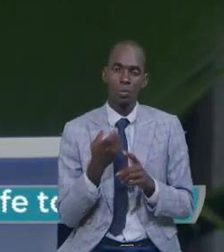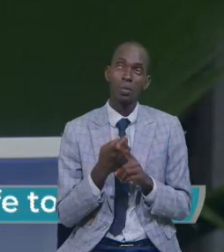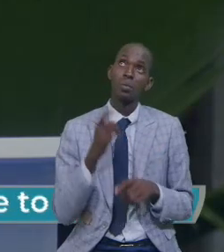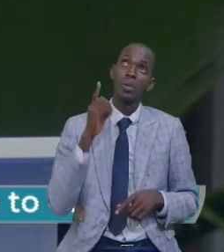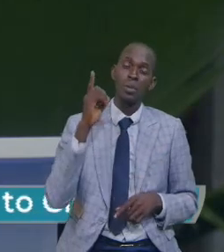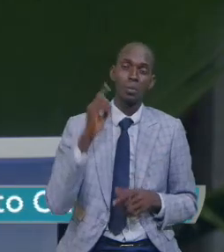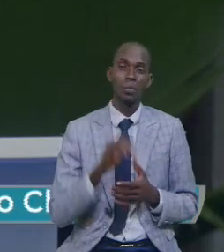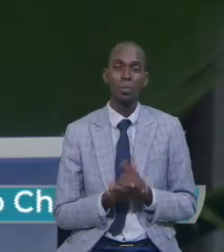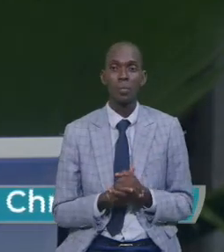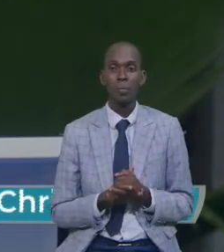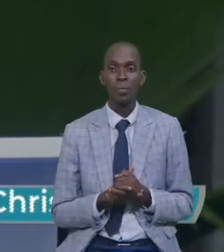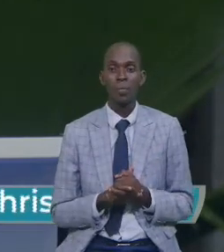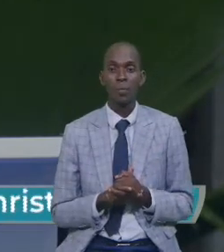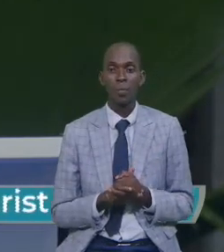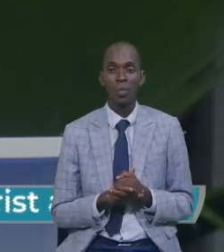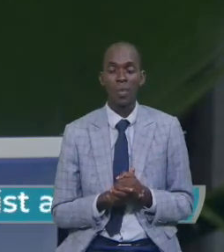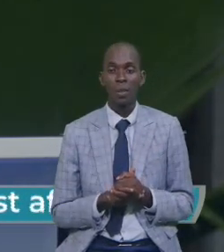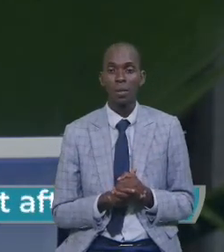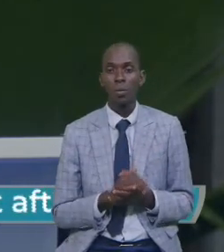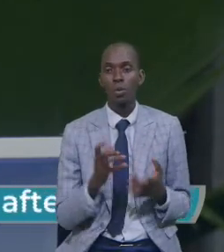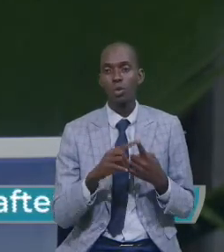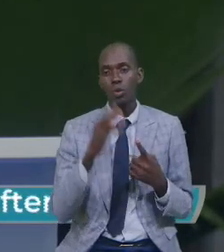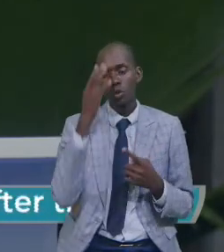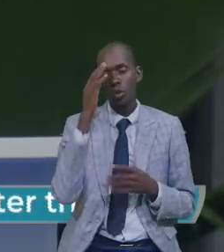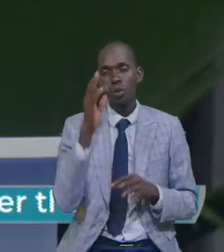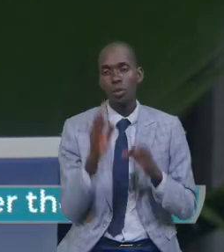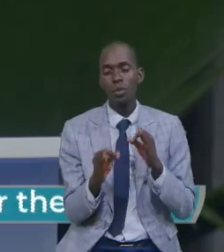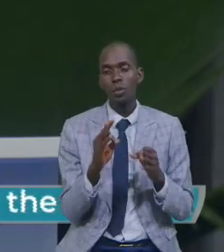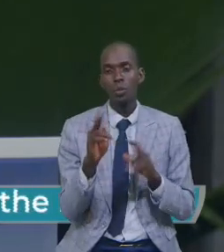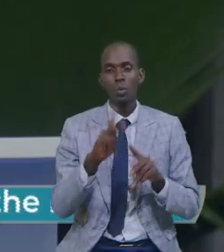If you are finished, can you wave the flag?